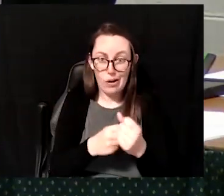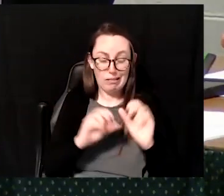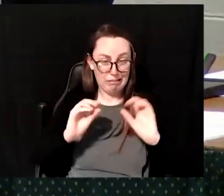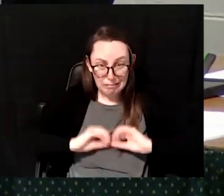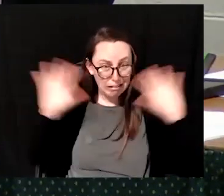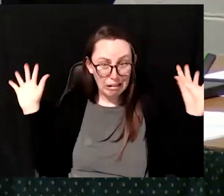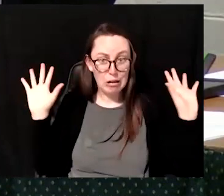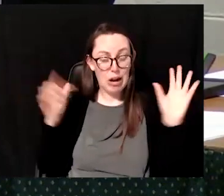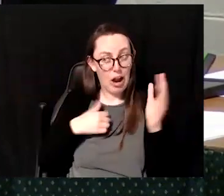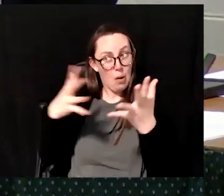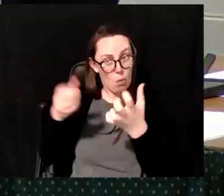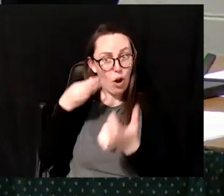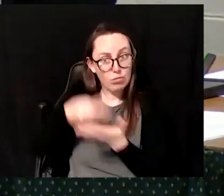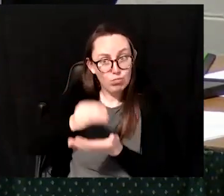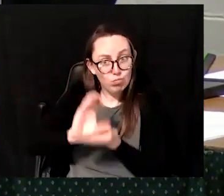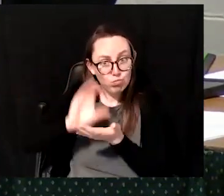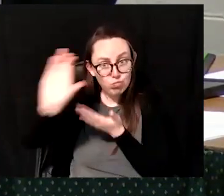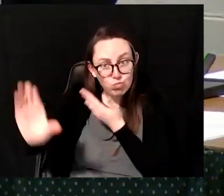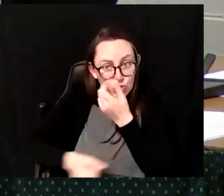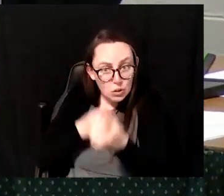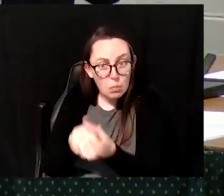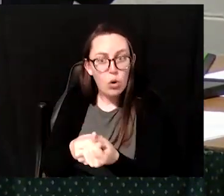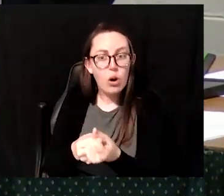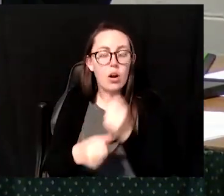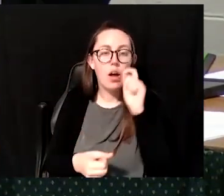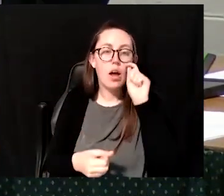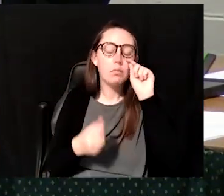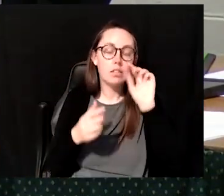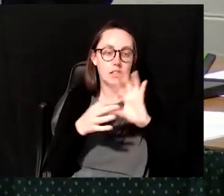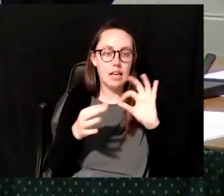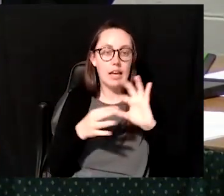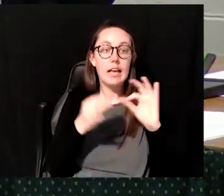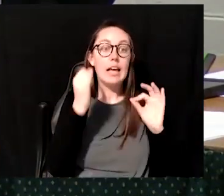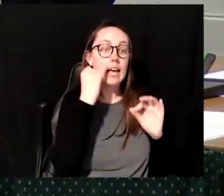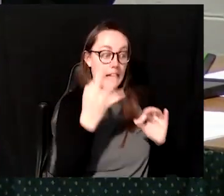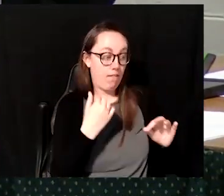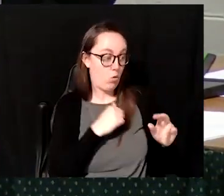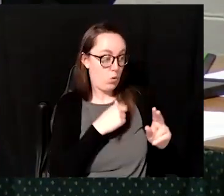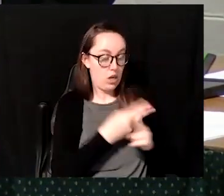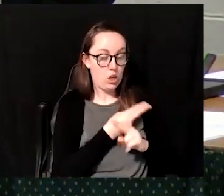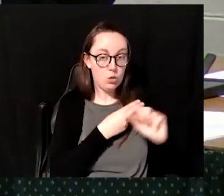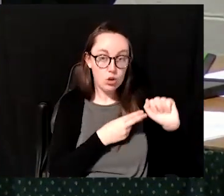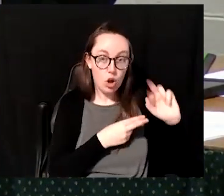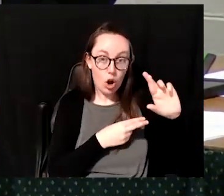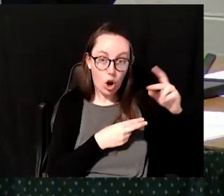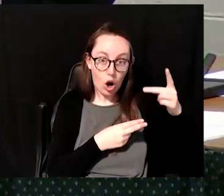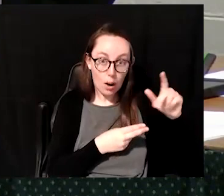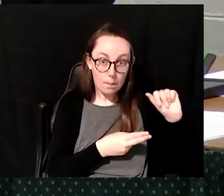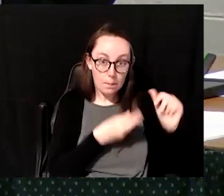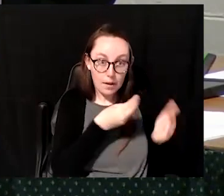if Tom reading increases the general fund budget and we've used the Opera funds like